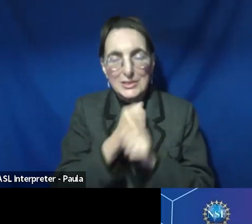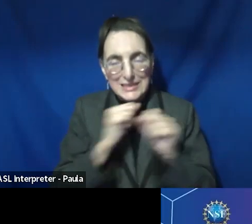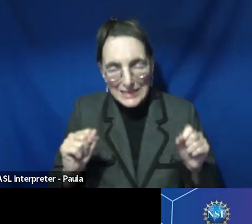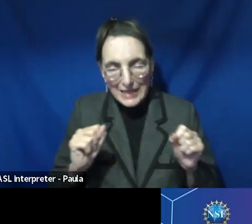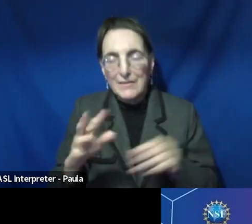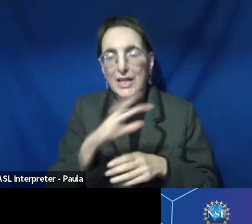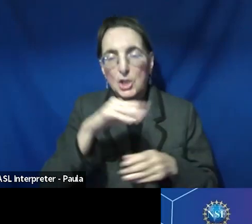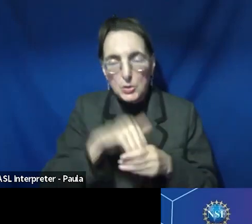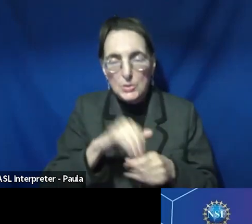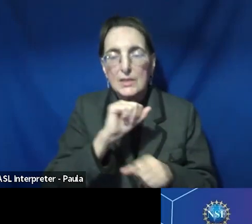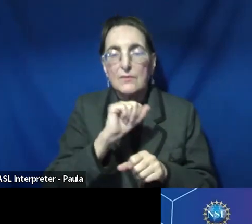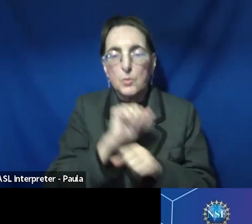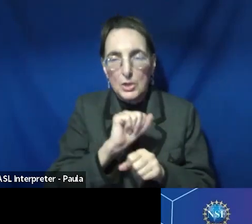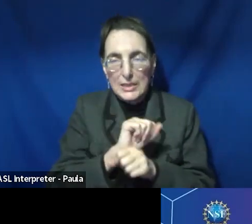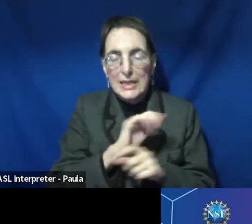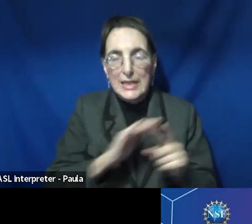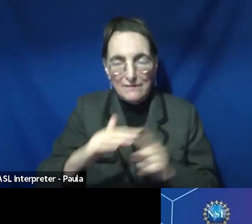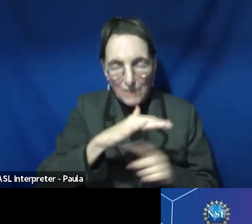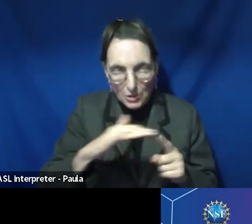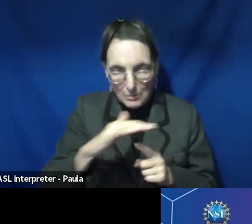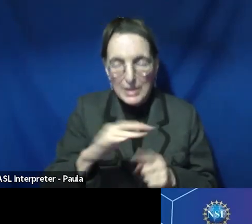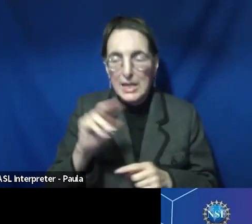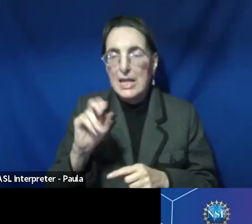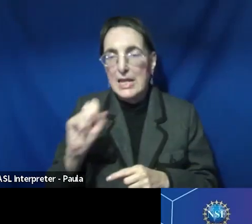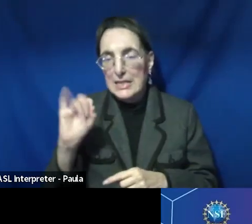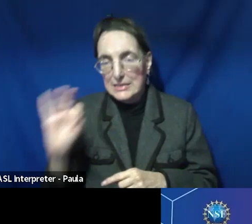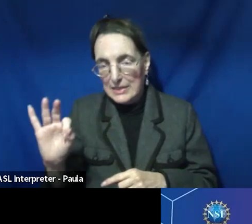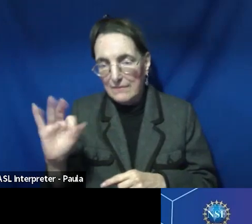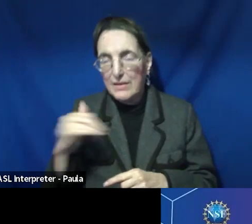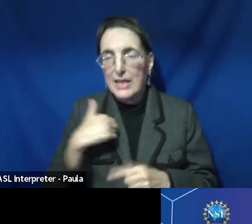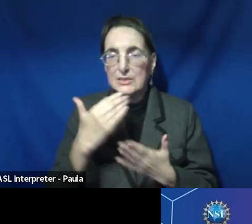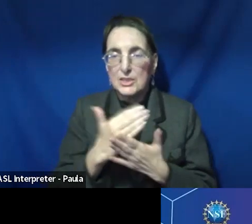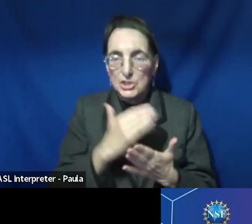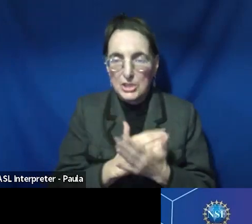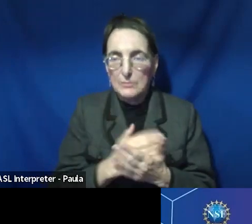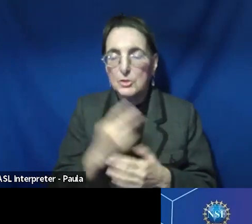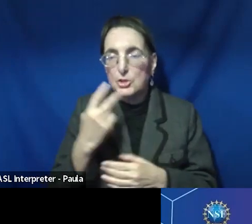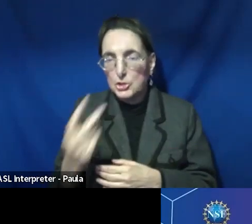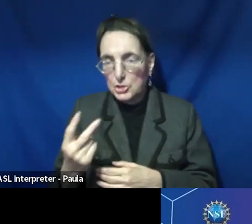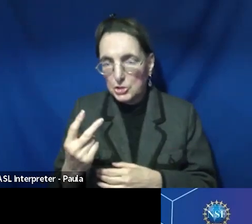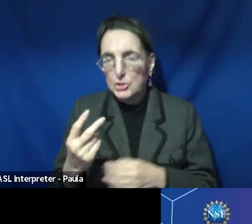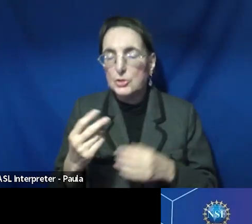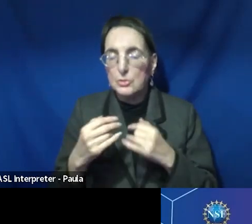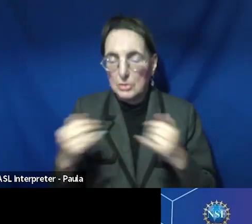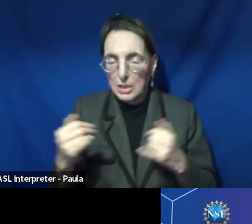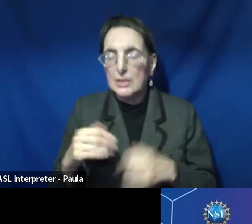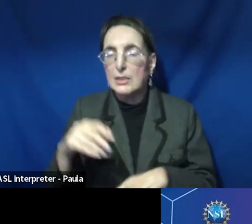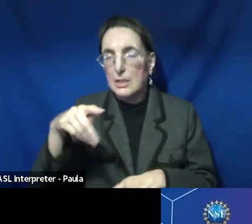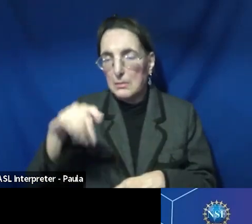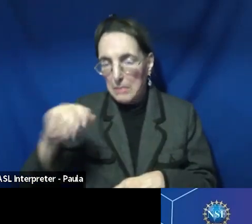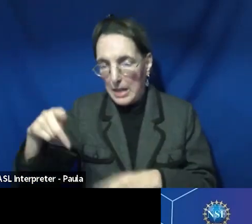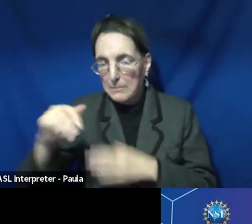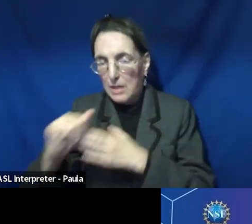working environment. And NSF has, in Chapter 2, E9 of the PAP Guide, provided guidance on